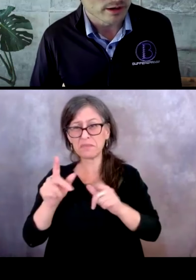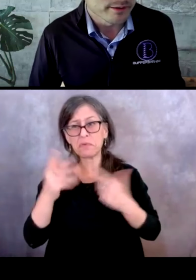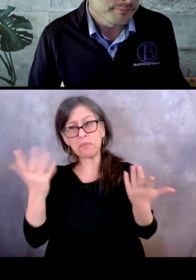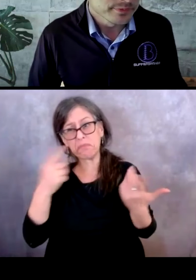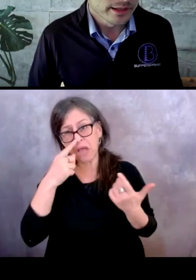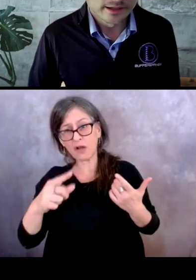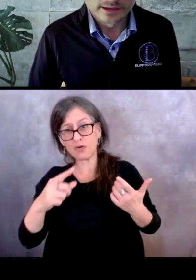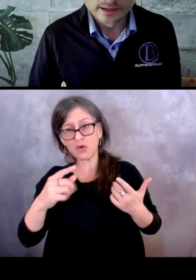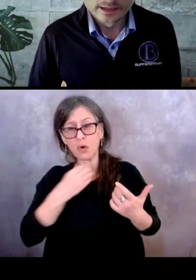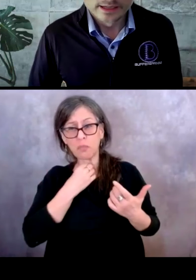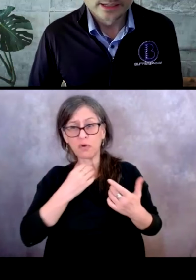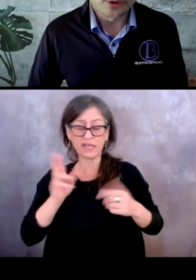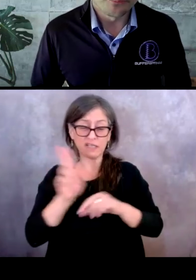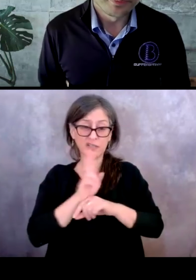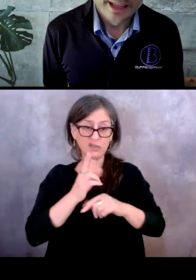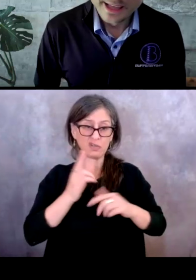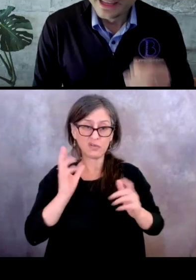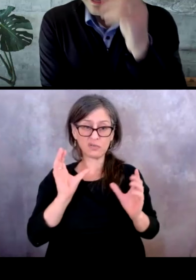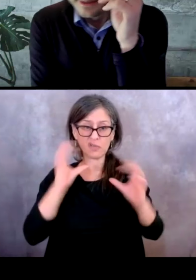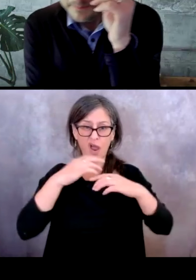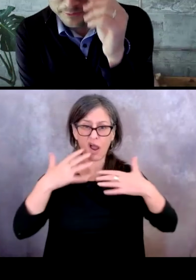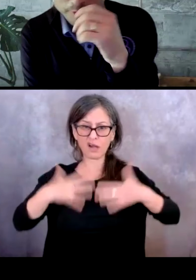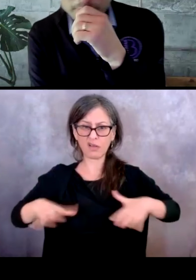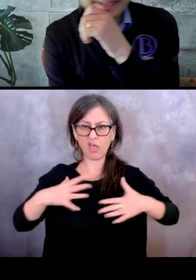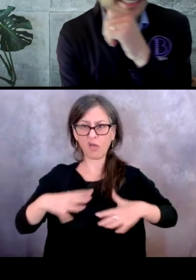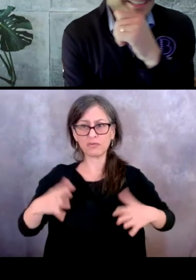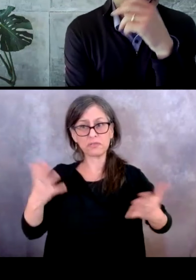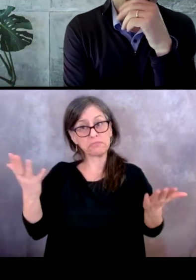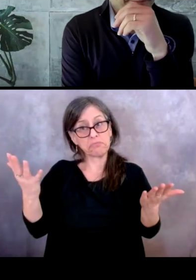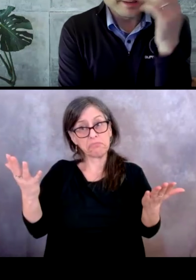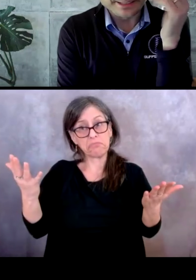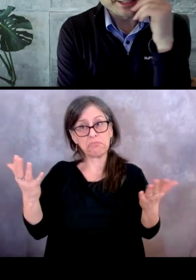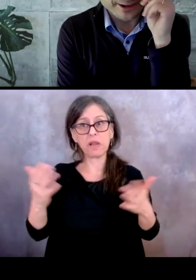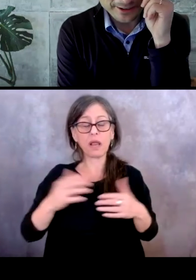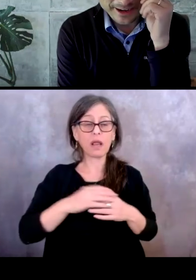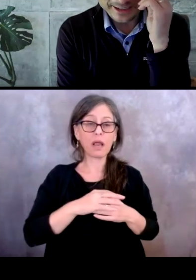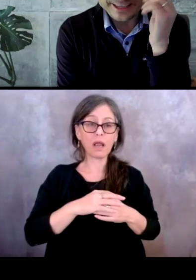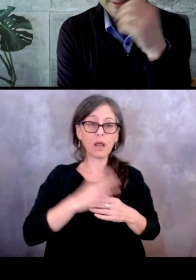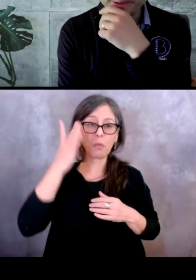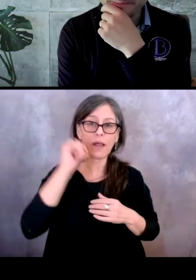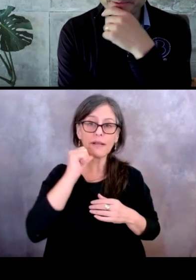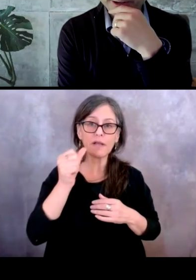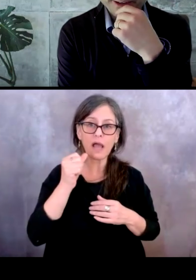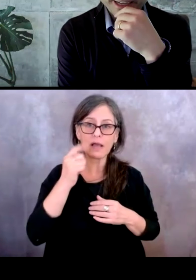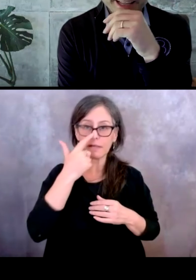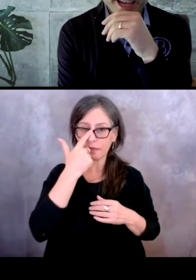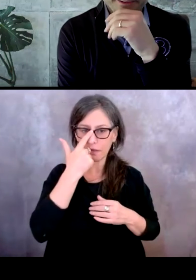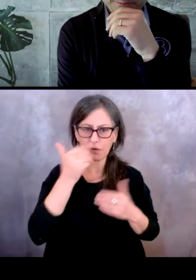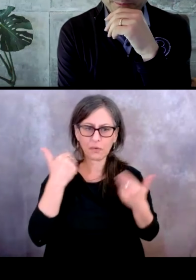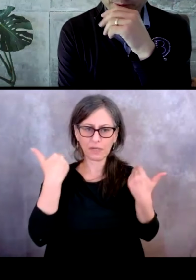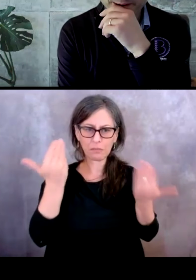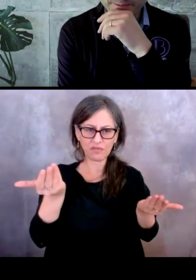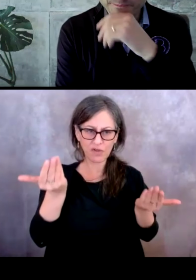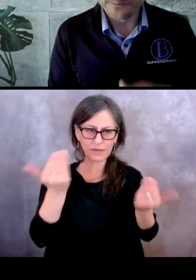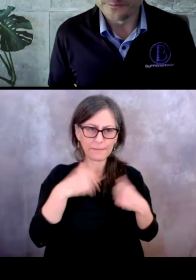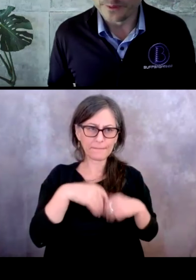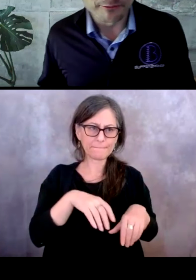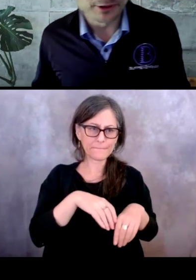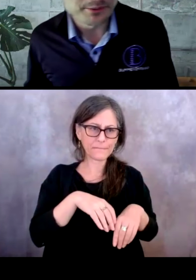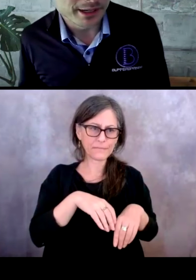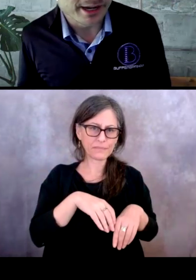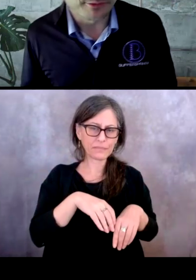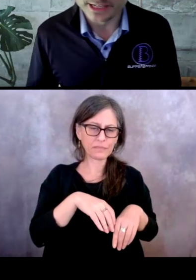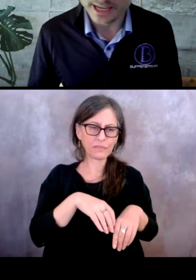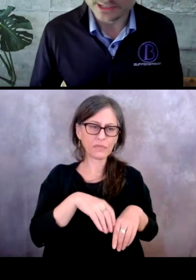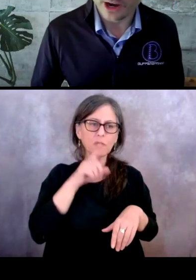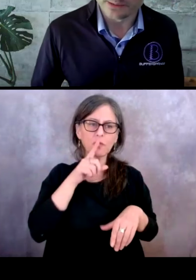Marine Corps. So before we beat this on, Kevin, we can move on to the next slide. What I